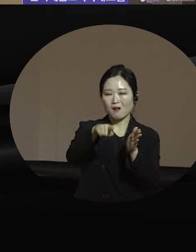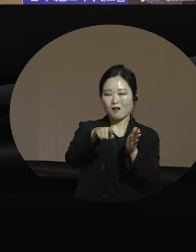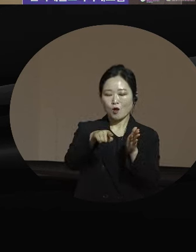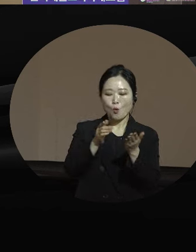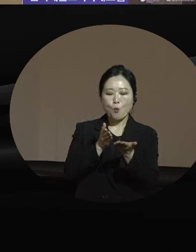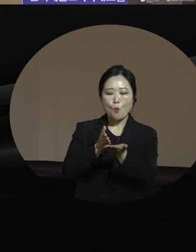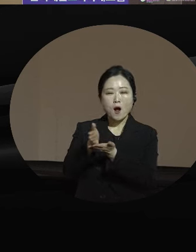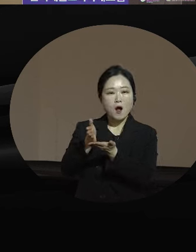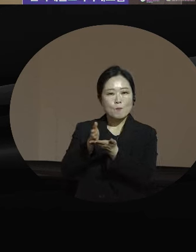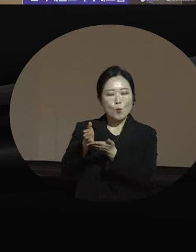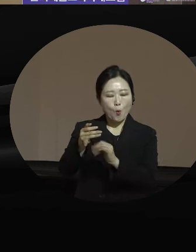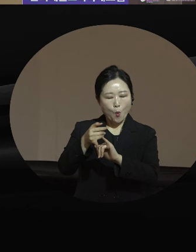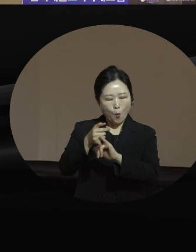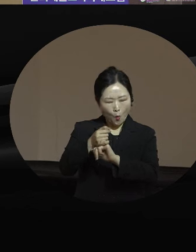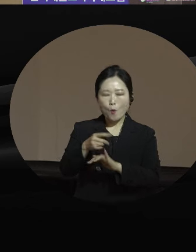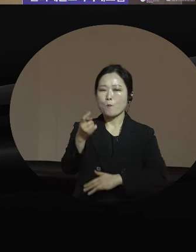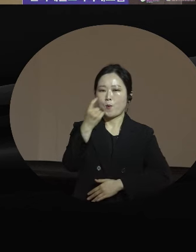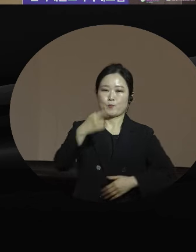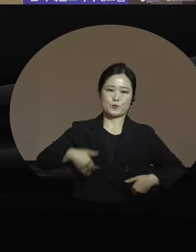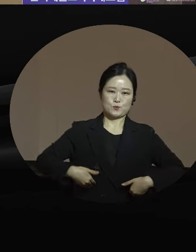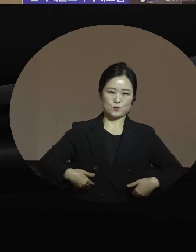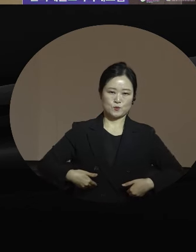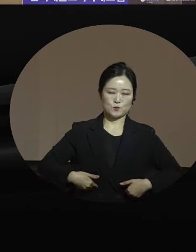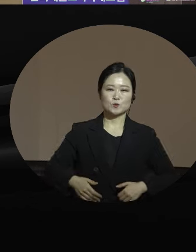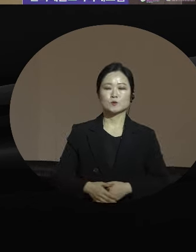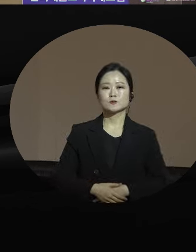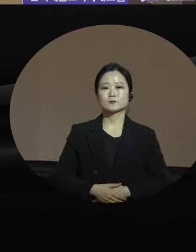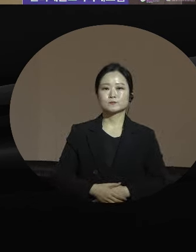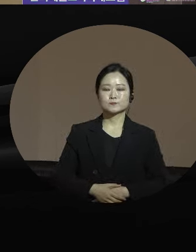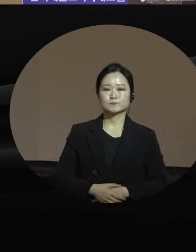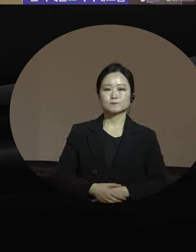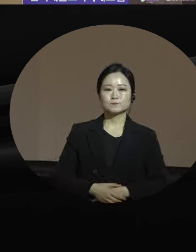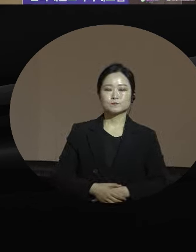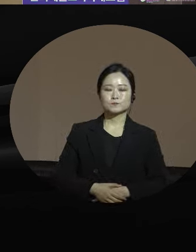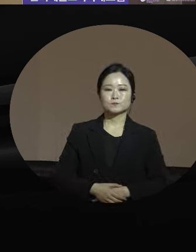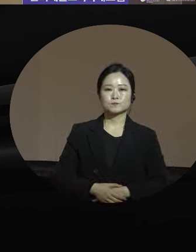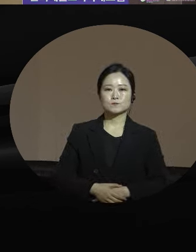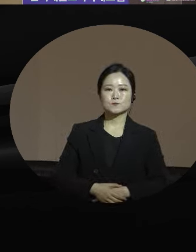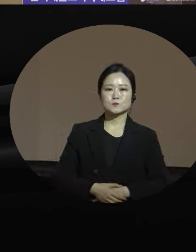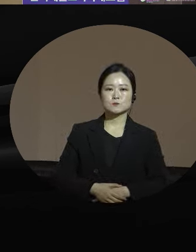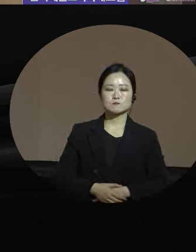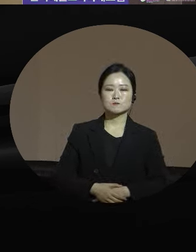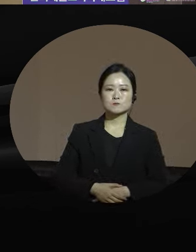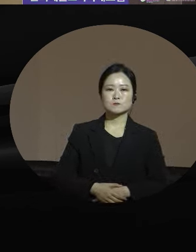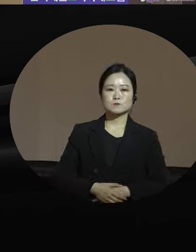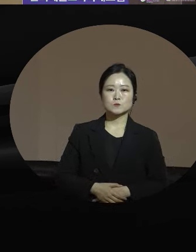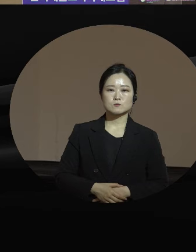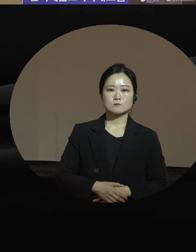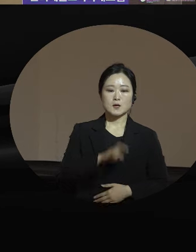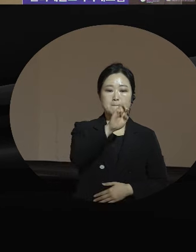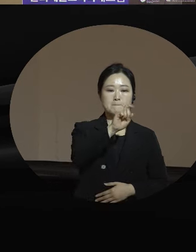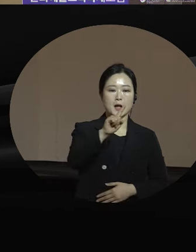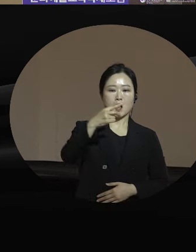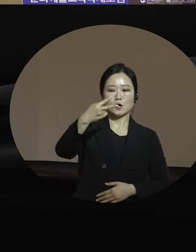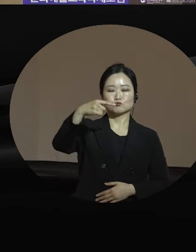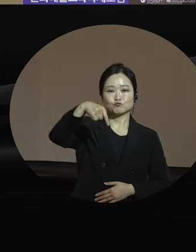fiddle learning program and art education program in the cultural center. Also, a special plan is